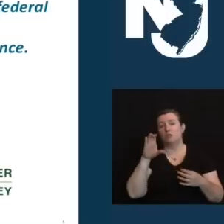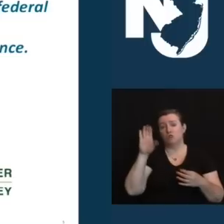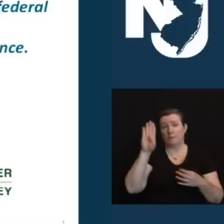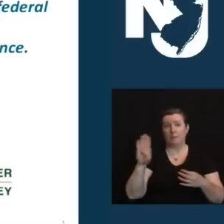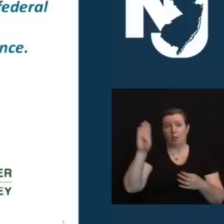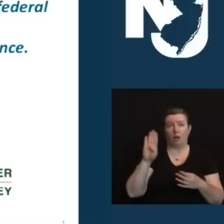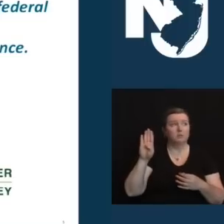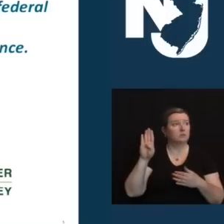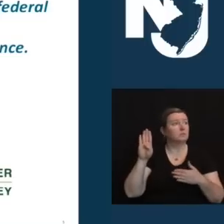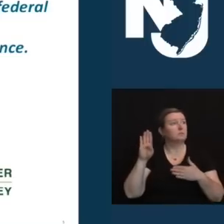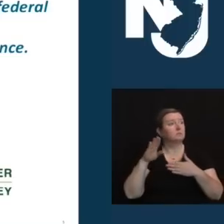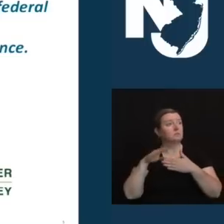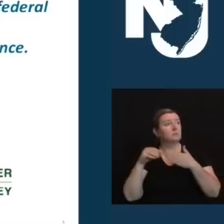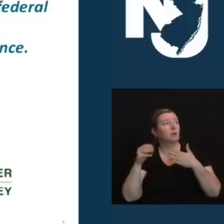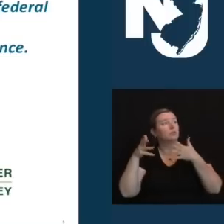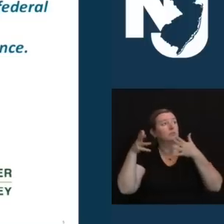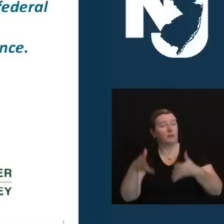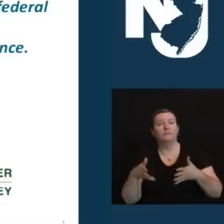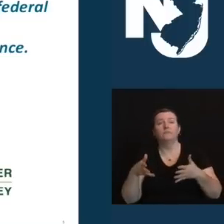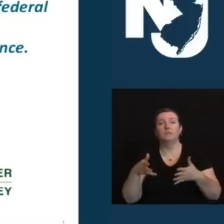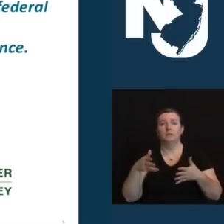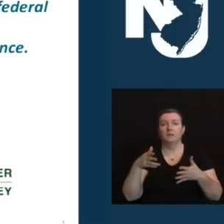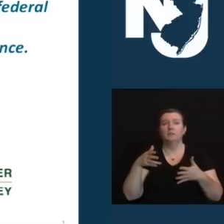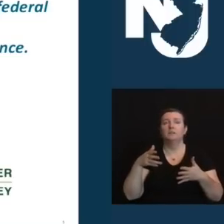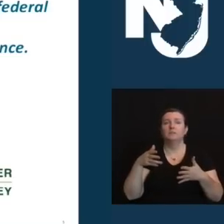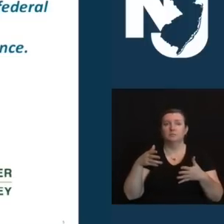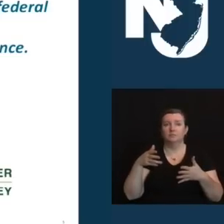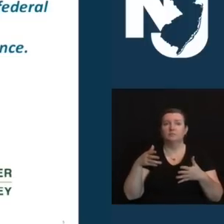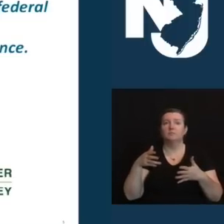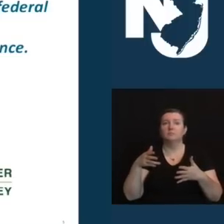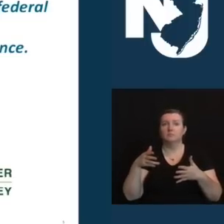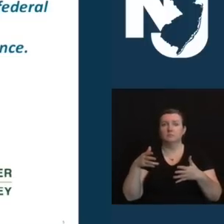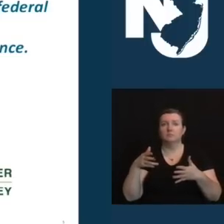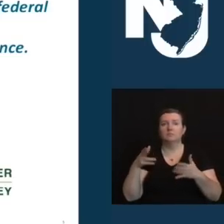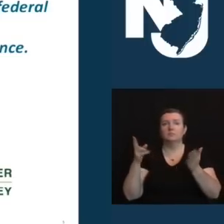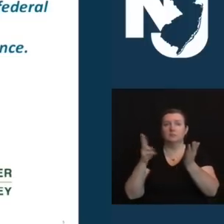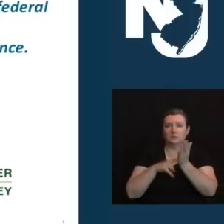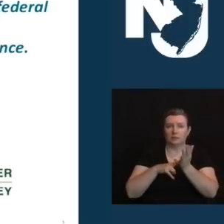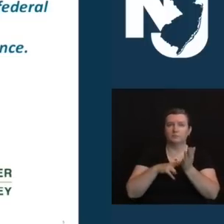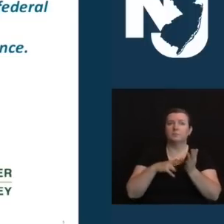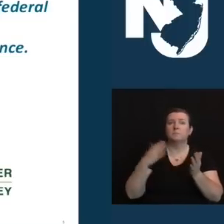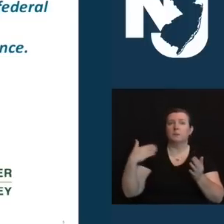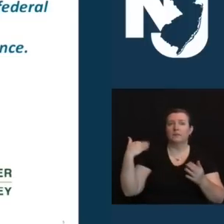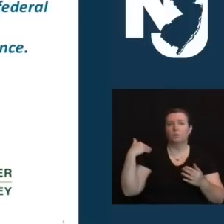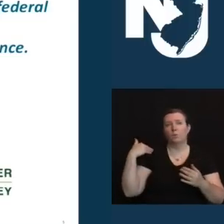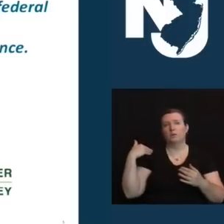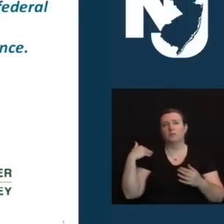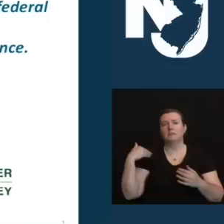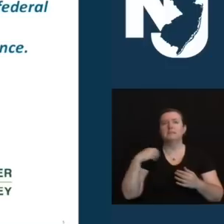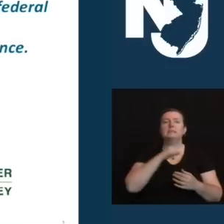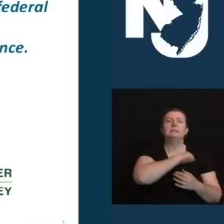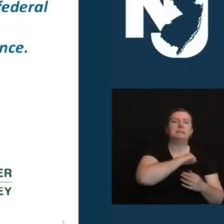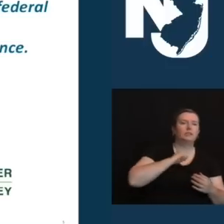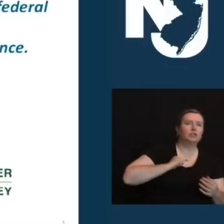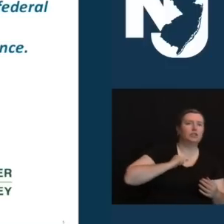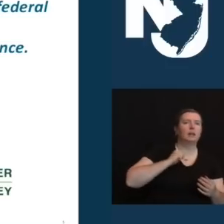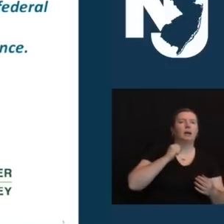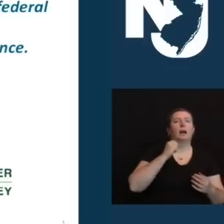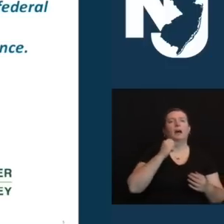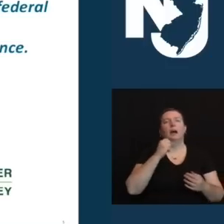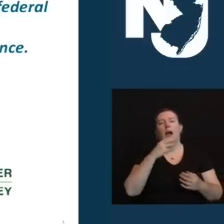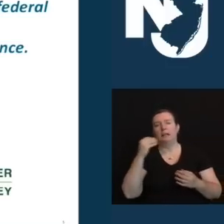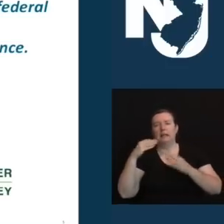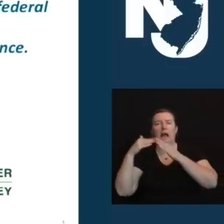funding left in that program. I don't know that it's been signed yet, but it passed both chambers of Congress. New